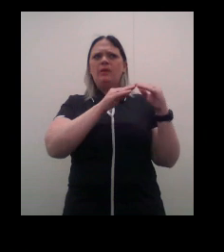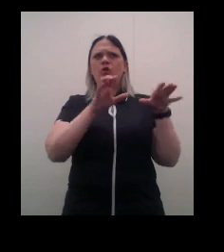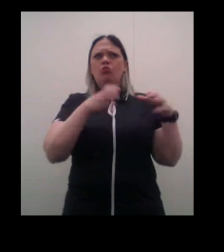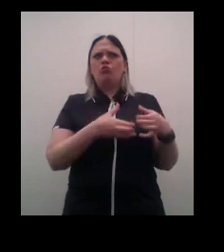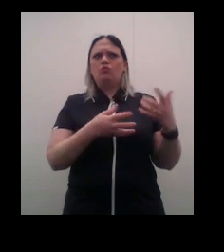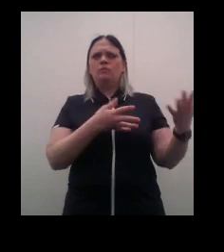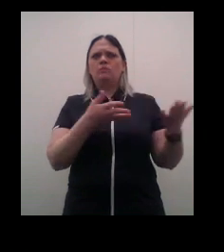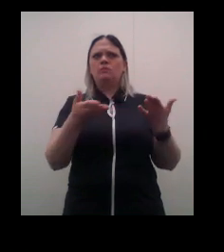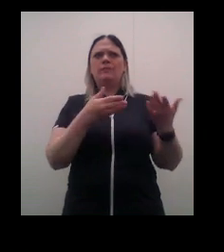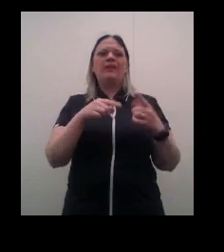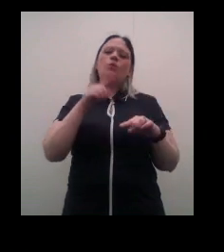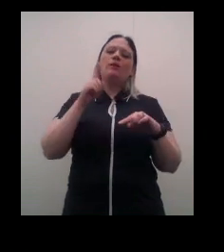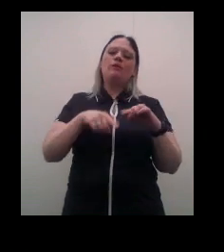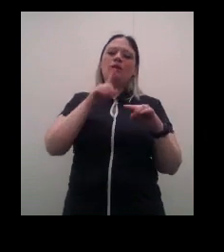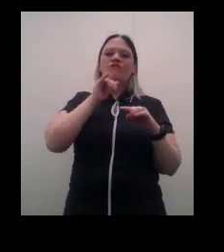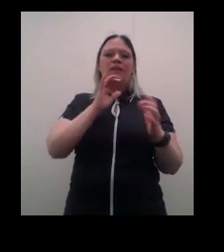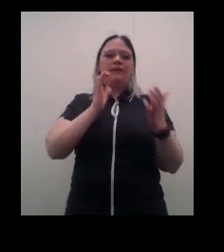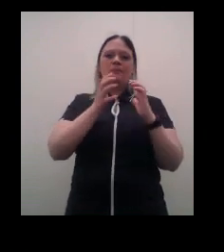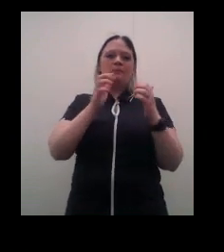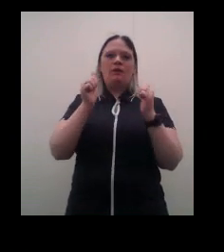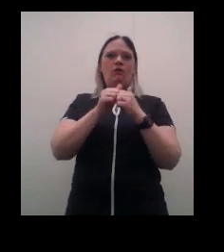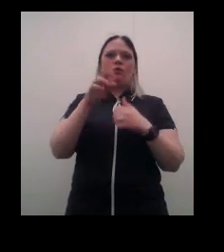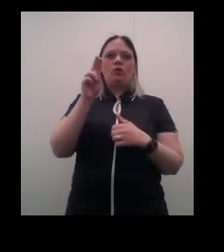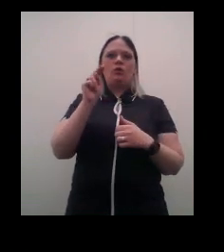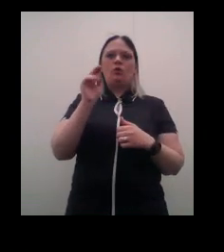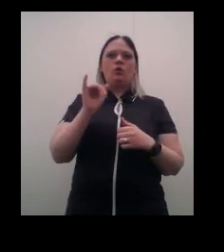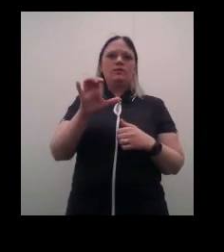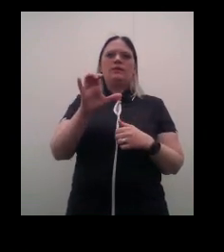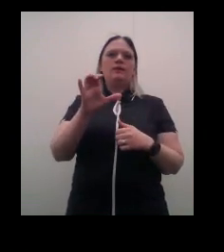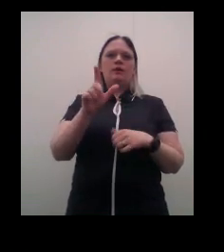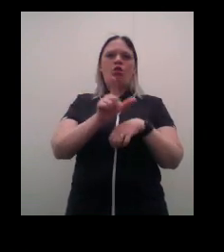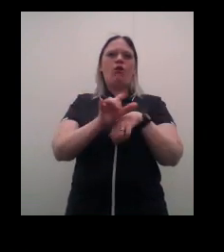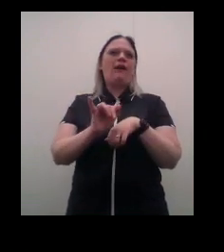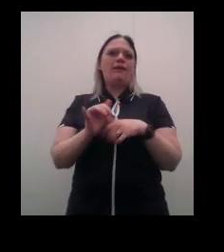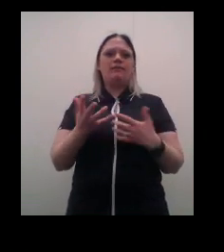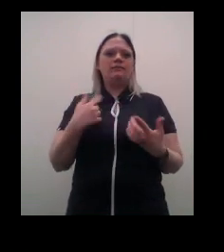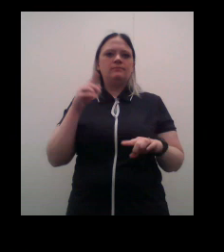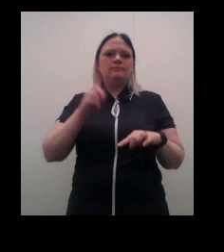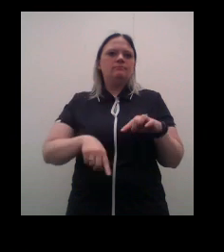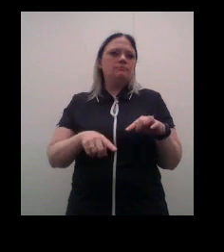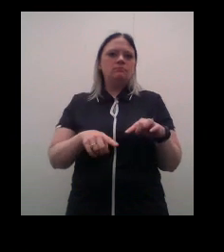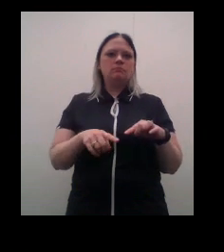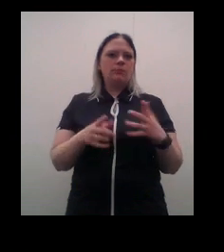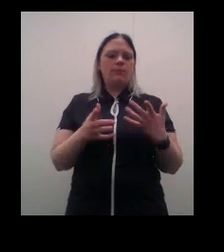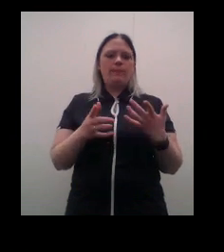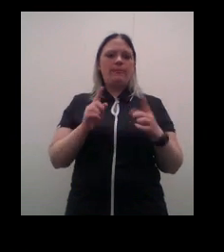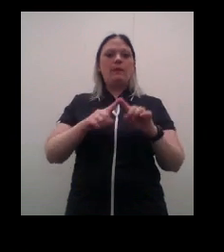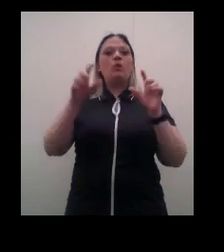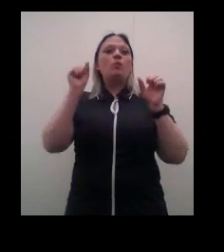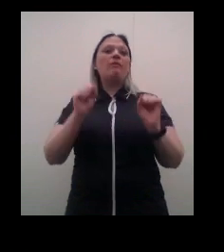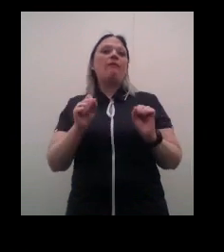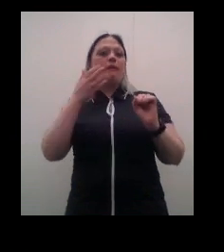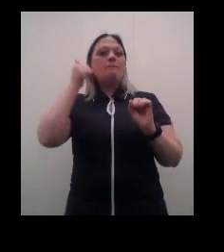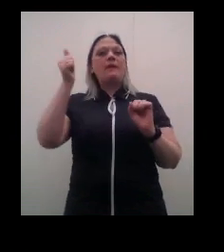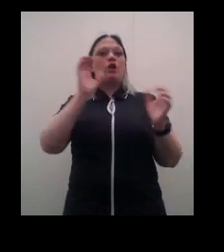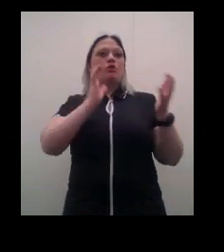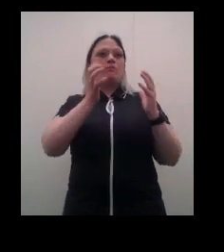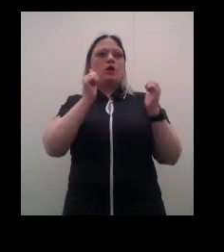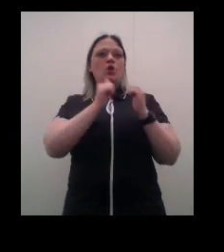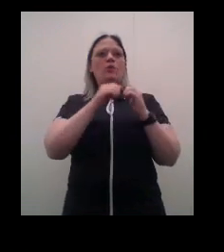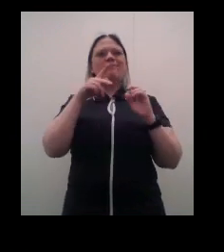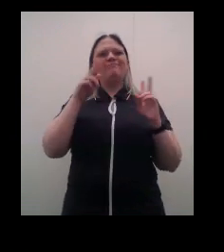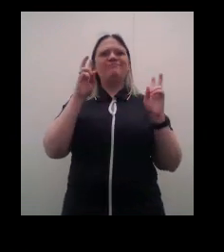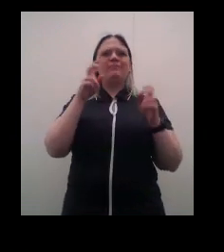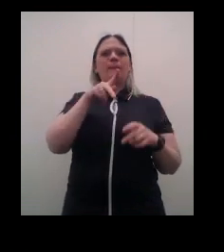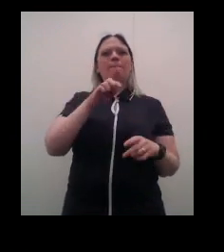are. We can't really compare ourselves to New York City and our friends on Long Island, but we can do a better comparison with regards to our peer group, and